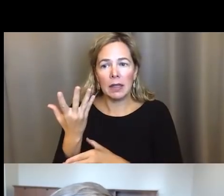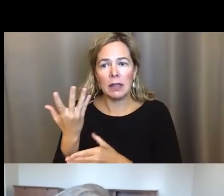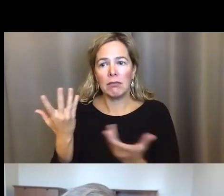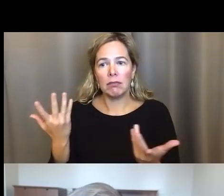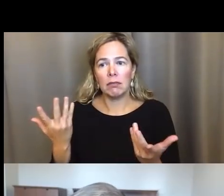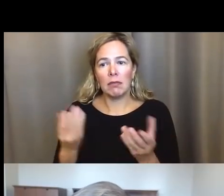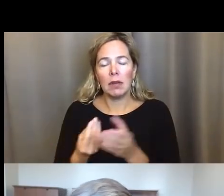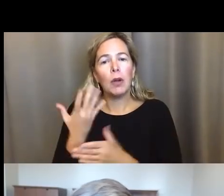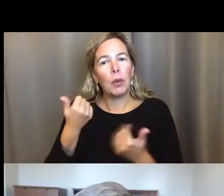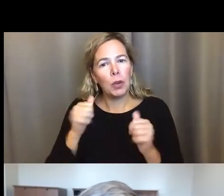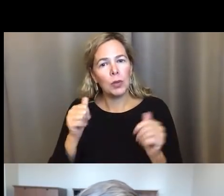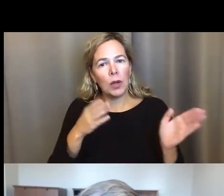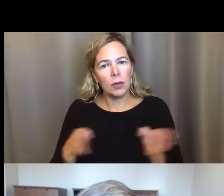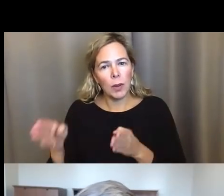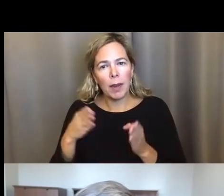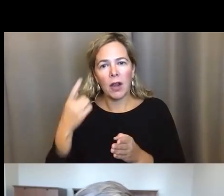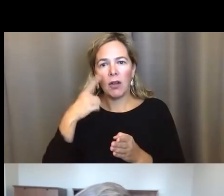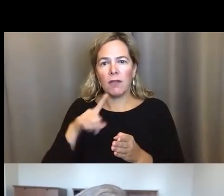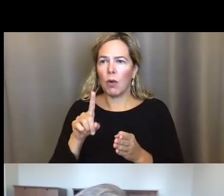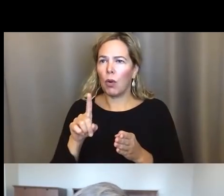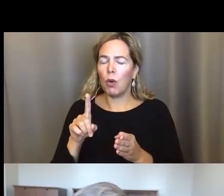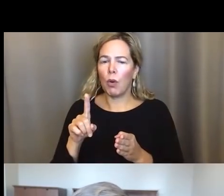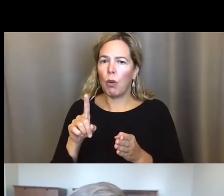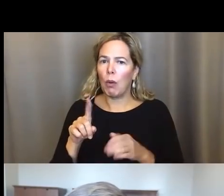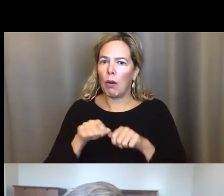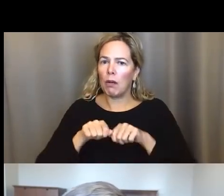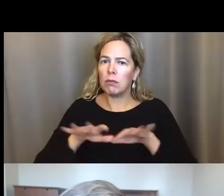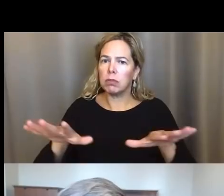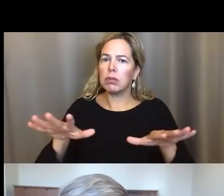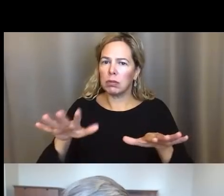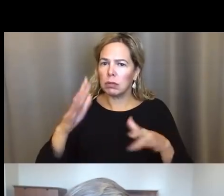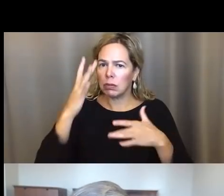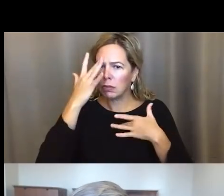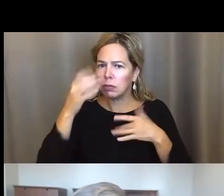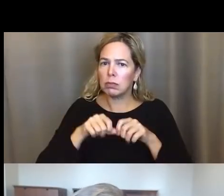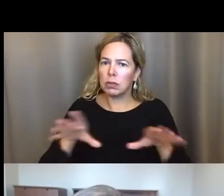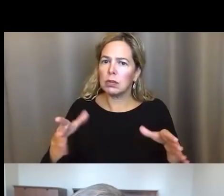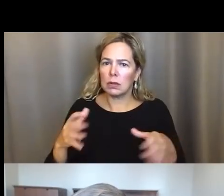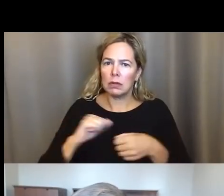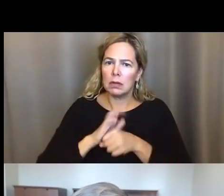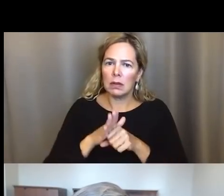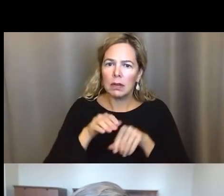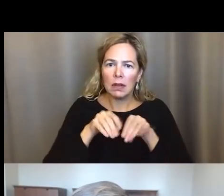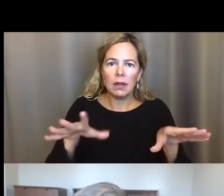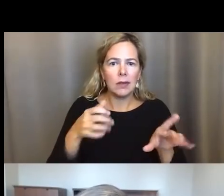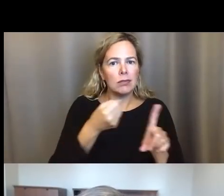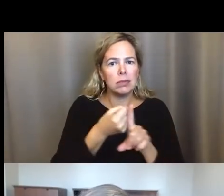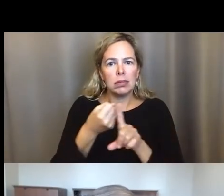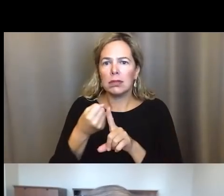to prepare for outbreaks that might occur in the fall with schools